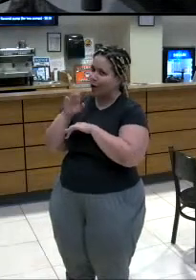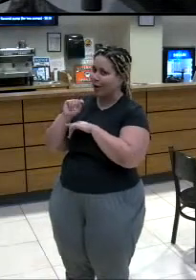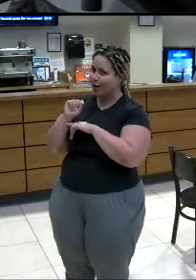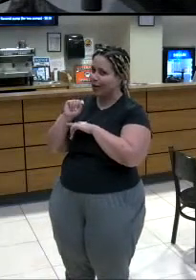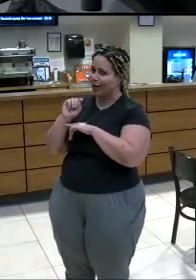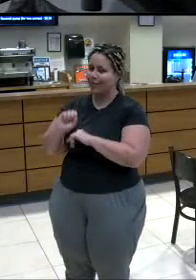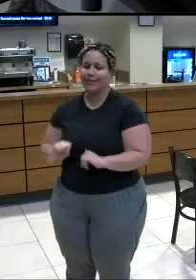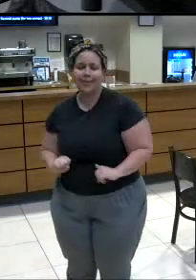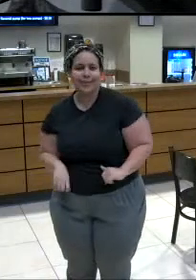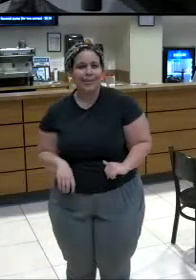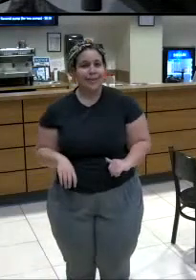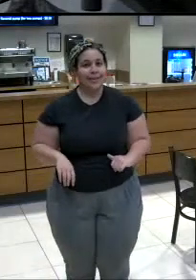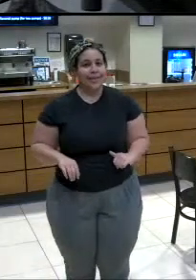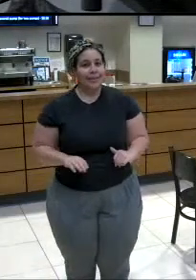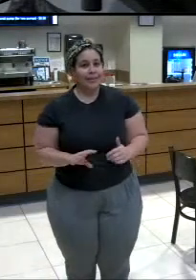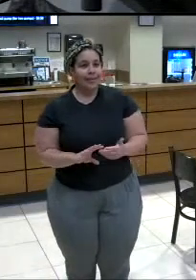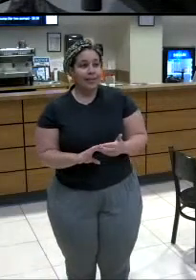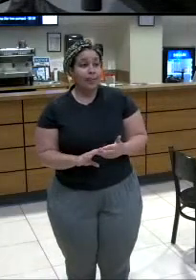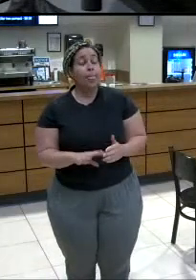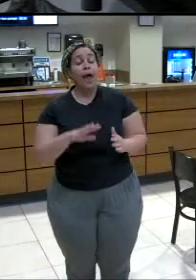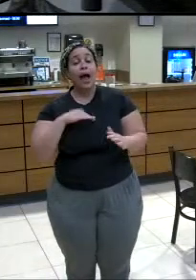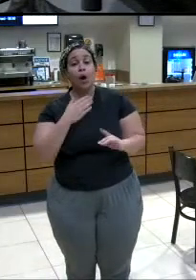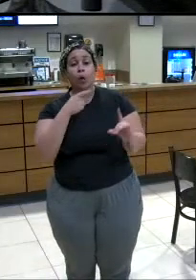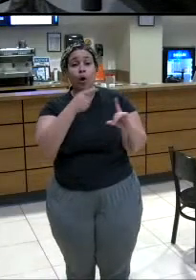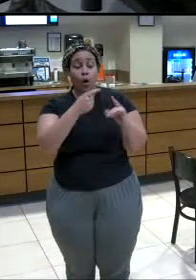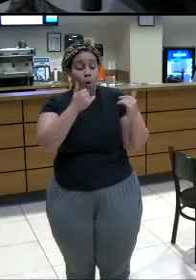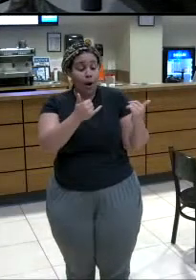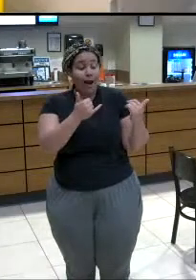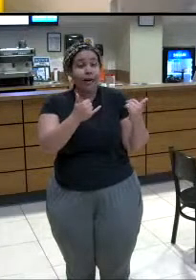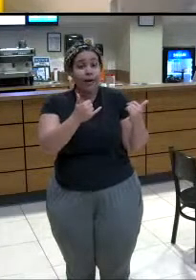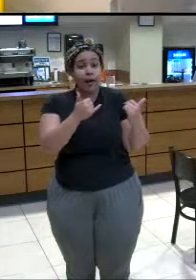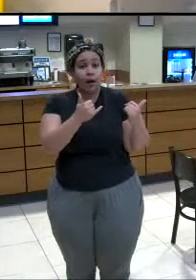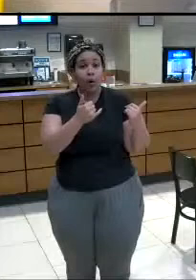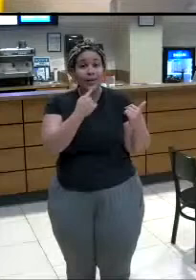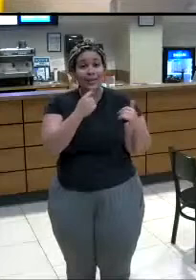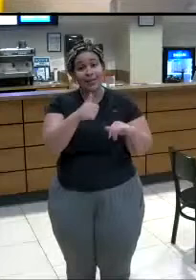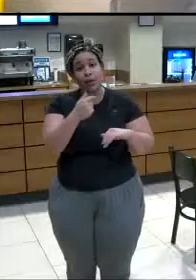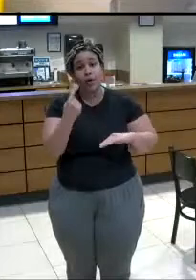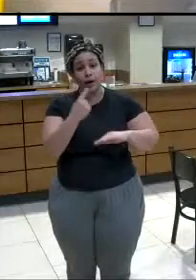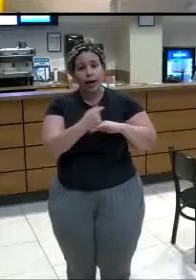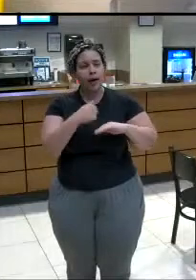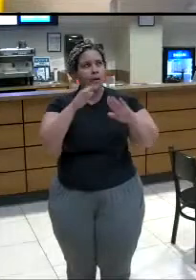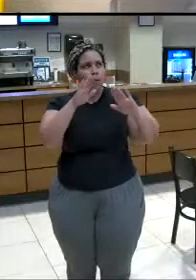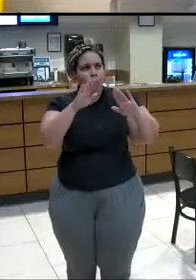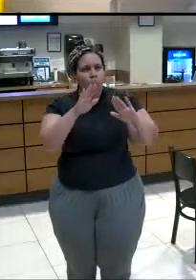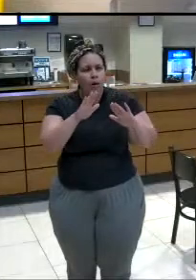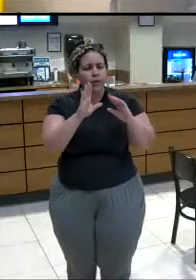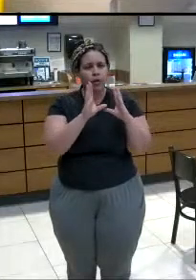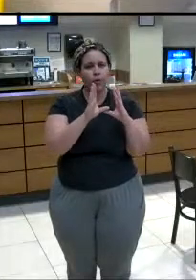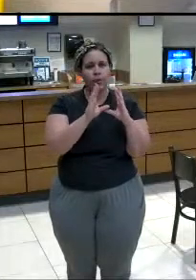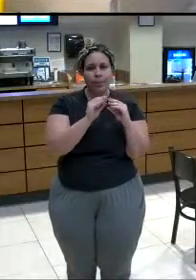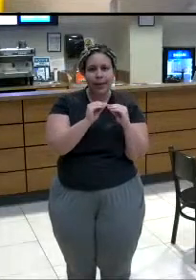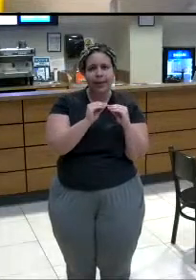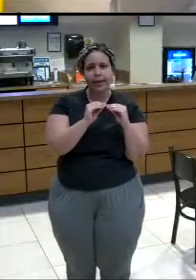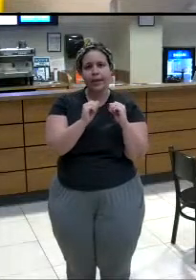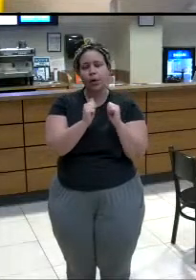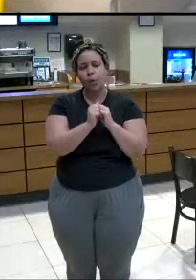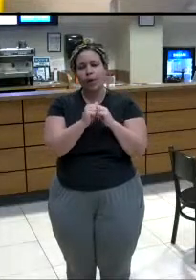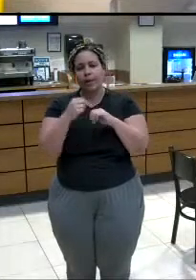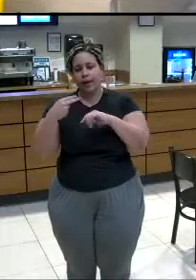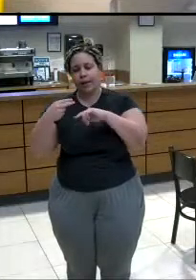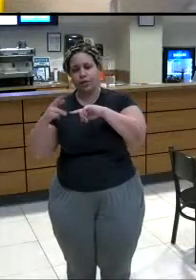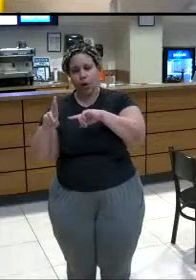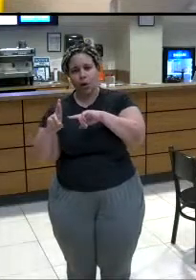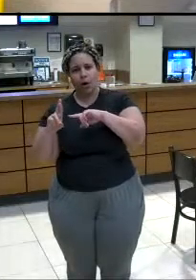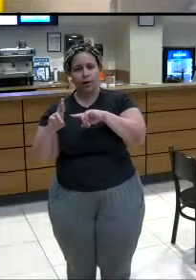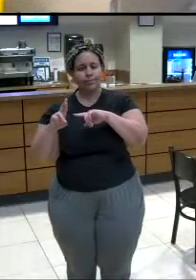here. And our goal right now, like I said the other day, we had this wonderful meeting with HR about what we could do to support our